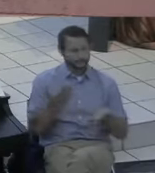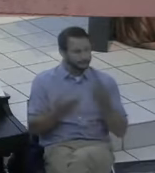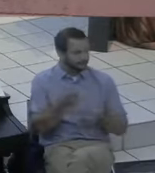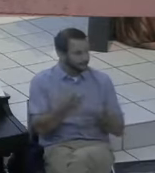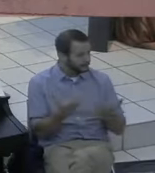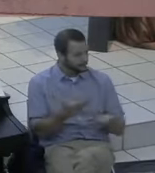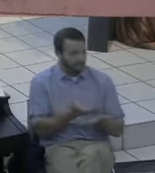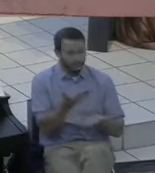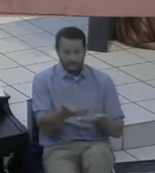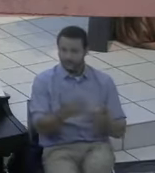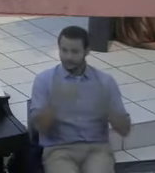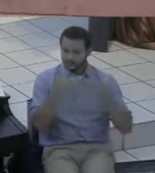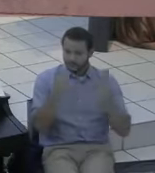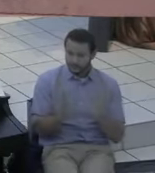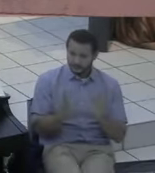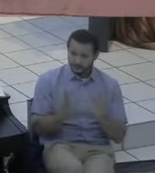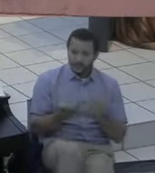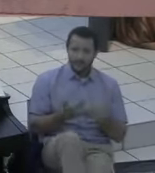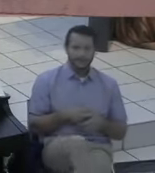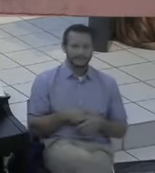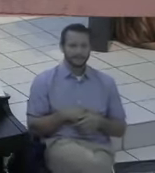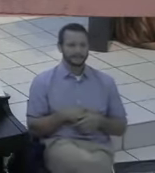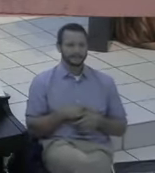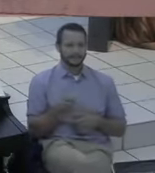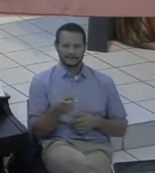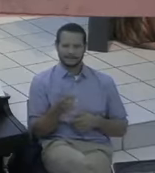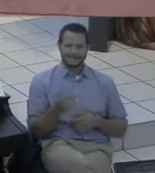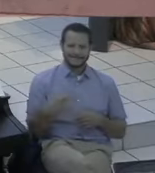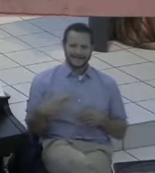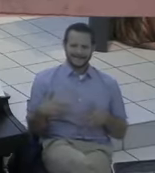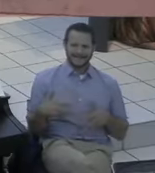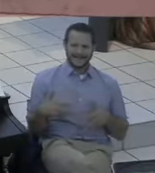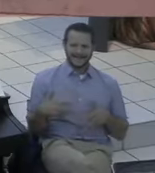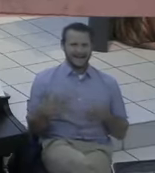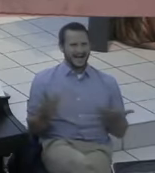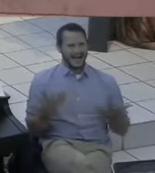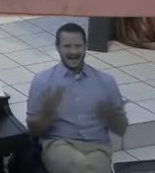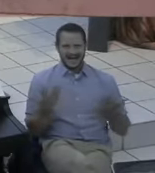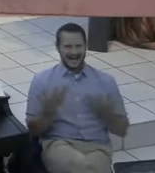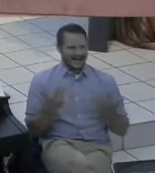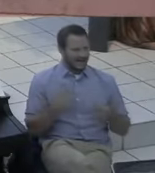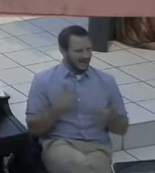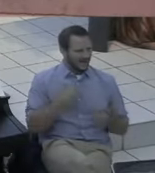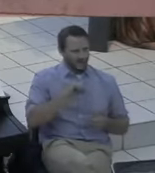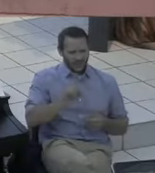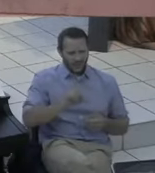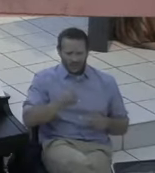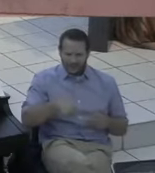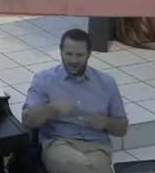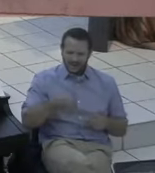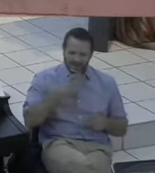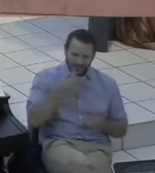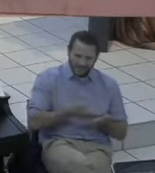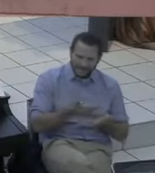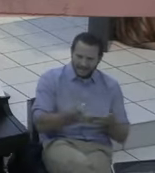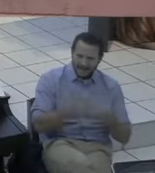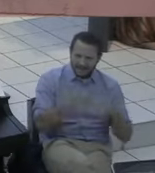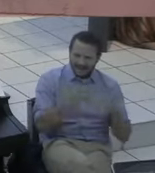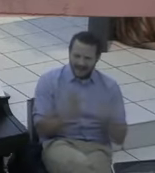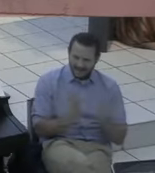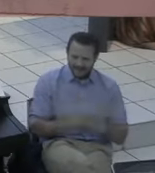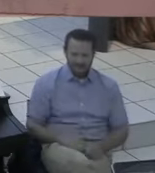a house and you keep having anxiety about when will you ever get around to buying a house. Well, have you saved the